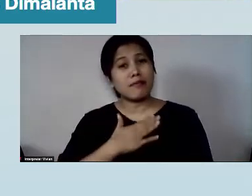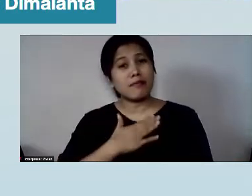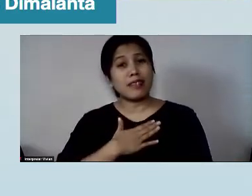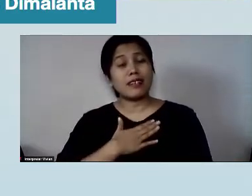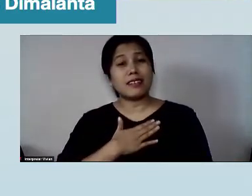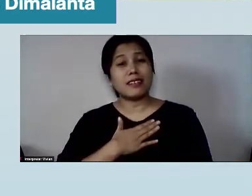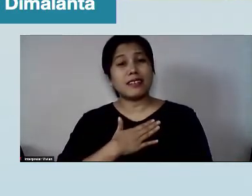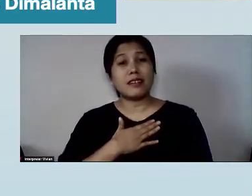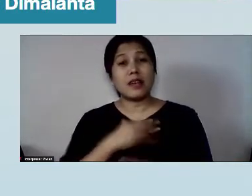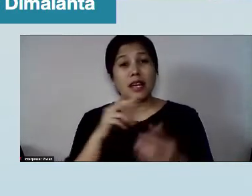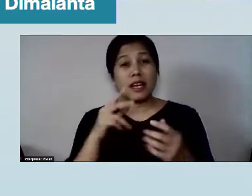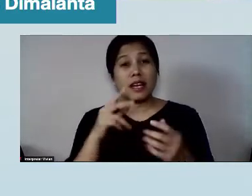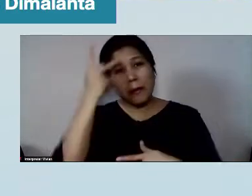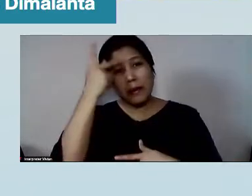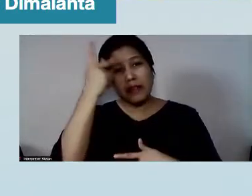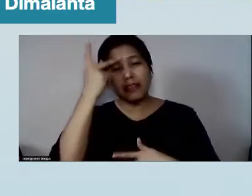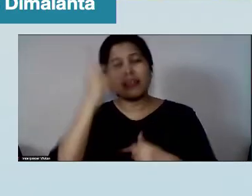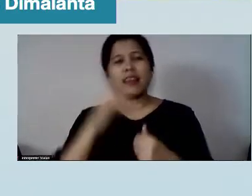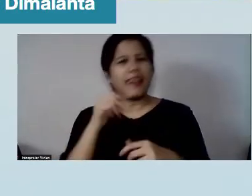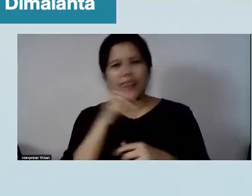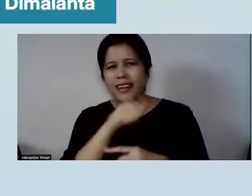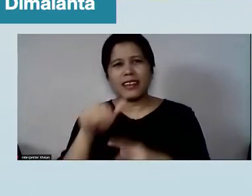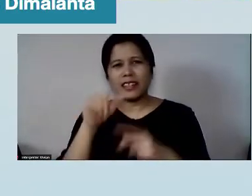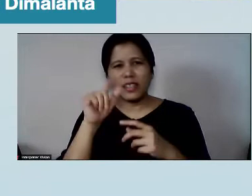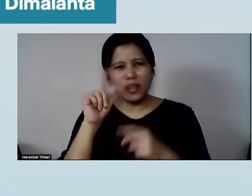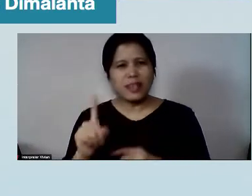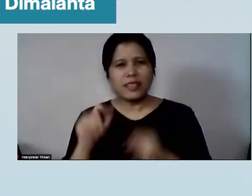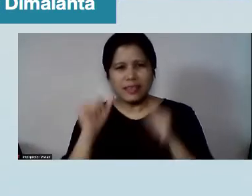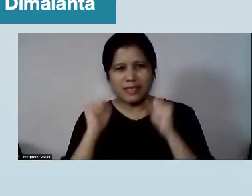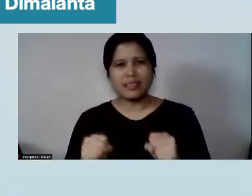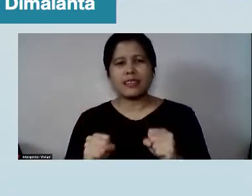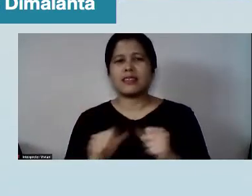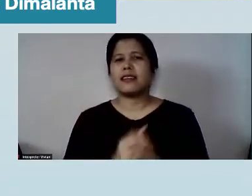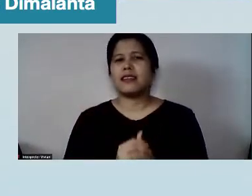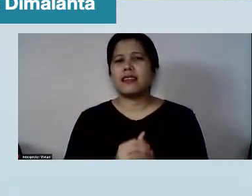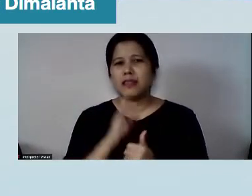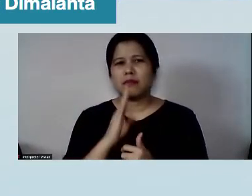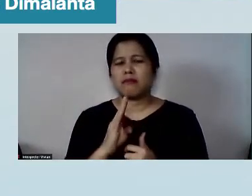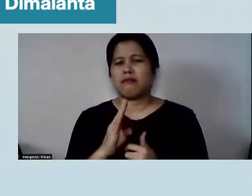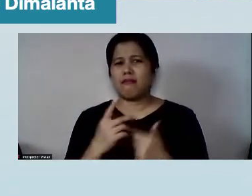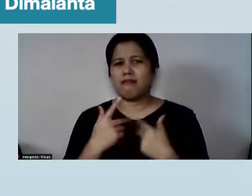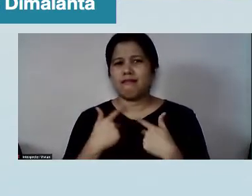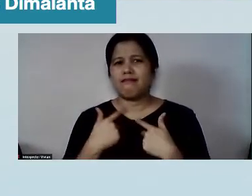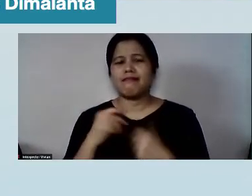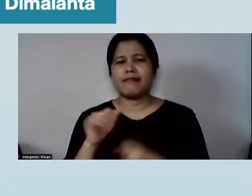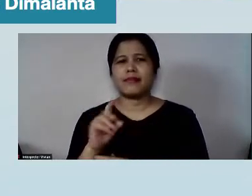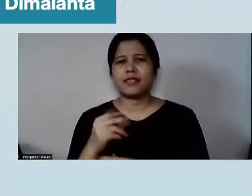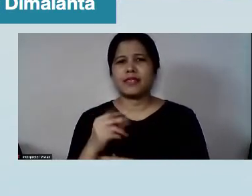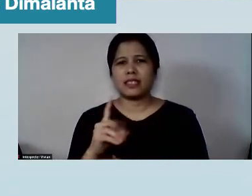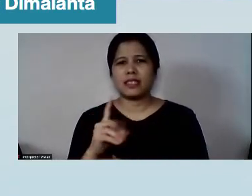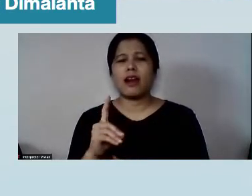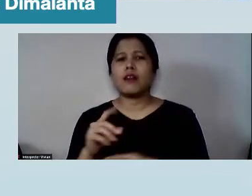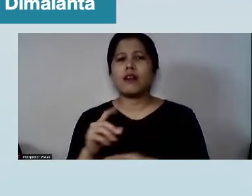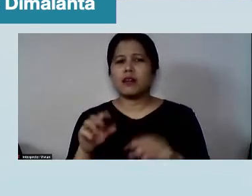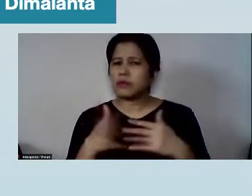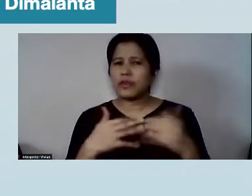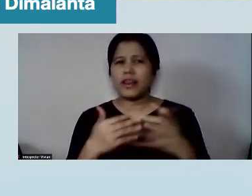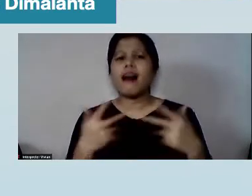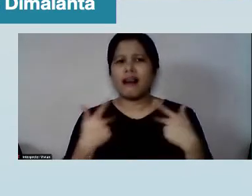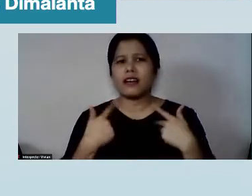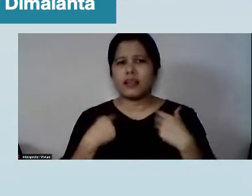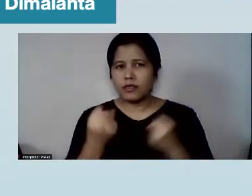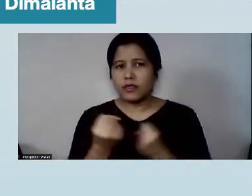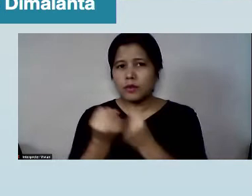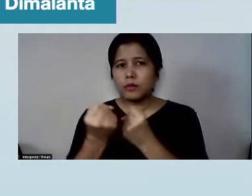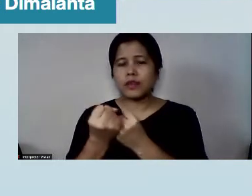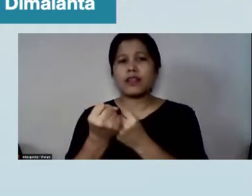who has ADHD can become anyone they want to be in the future, provided we get the support. And I would thank